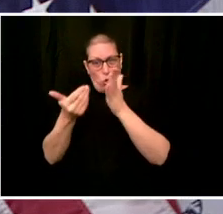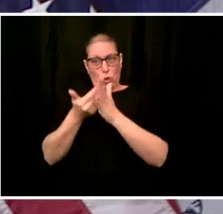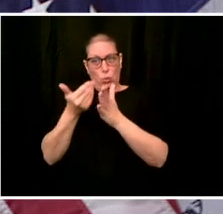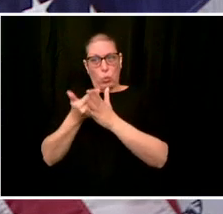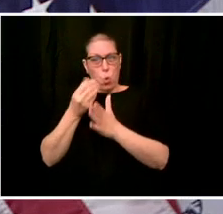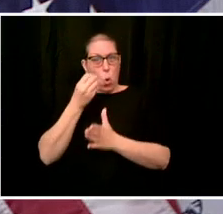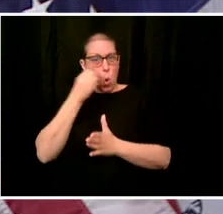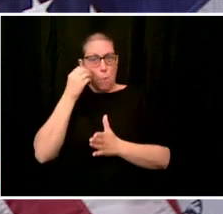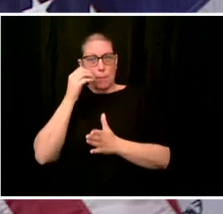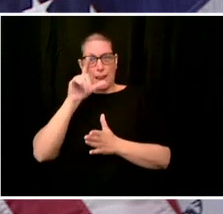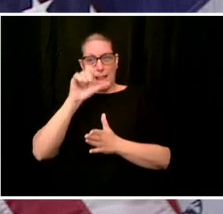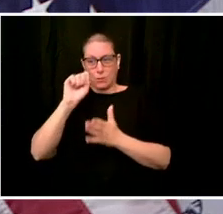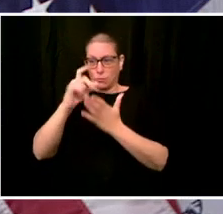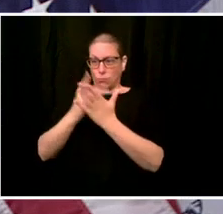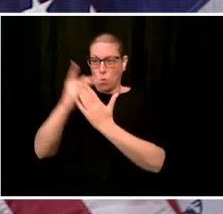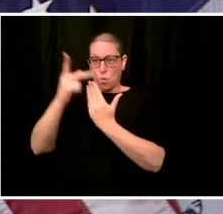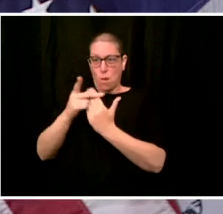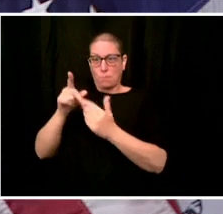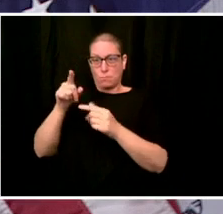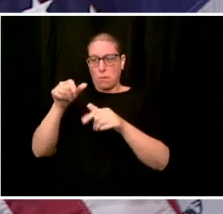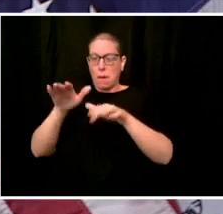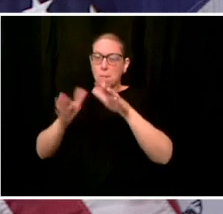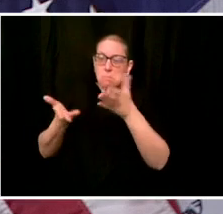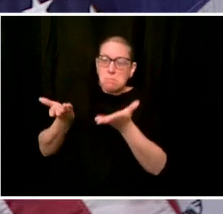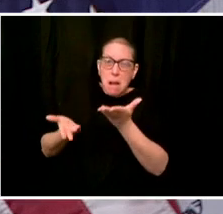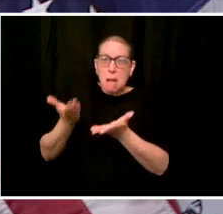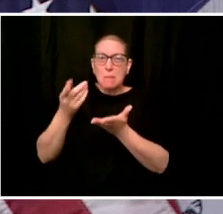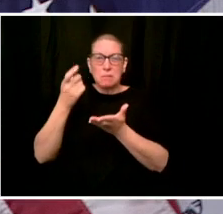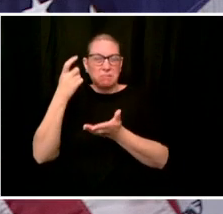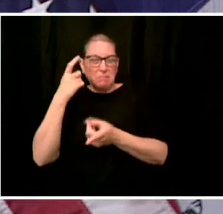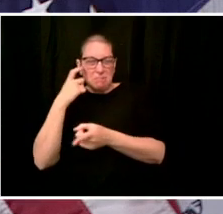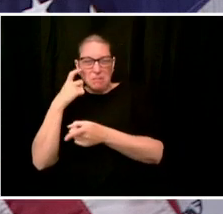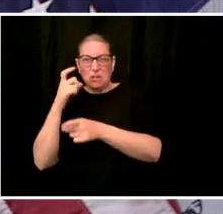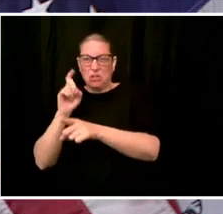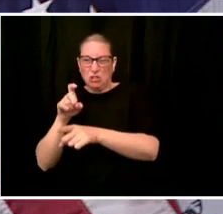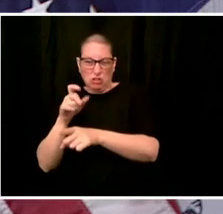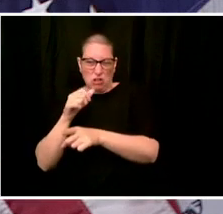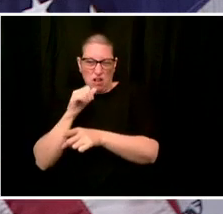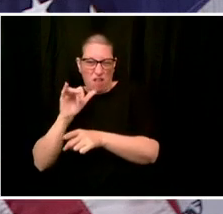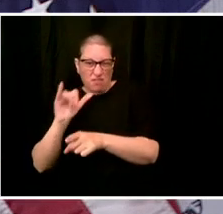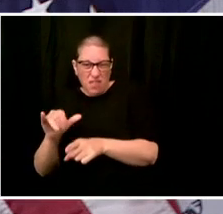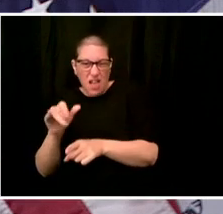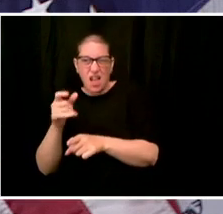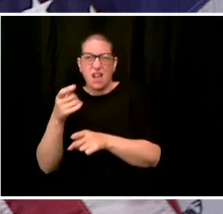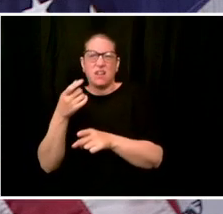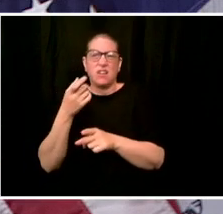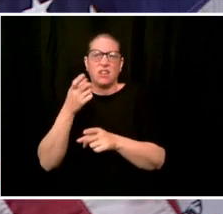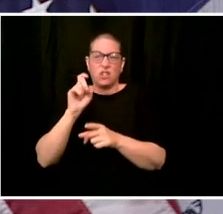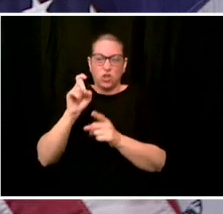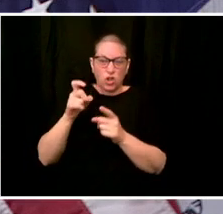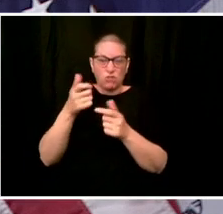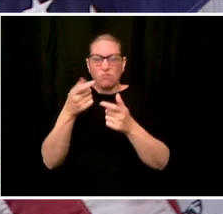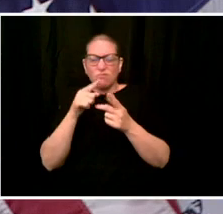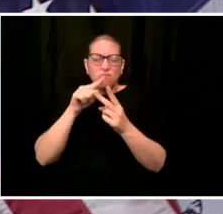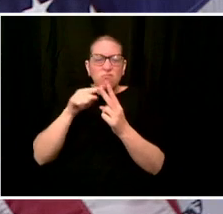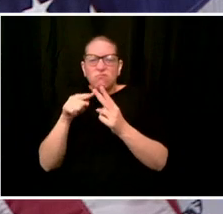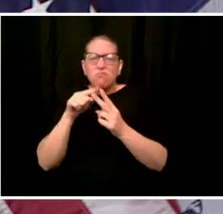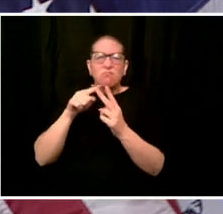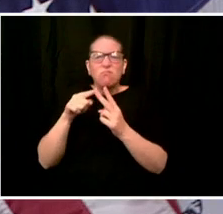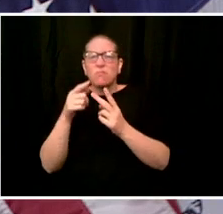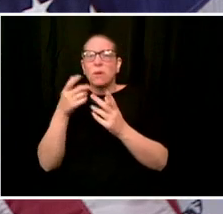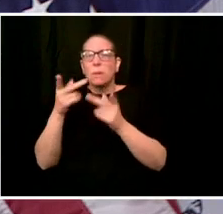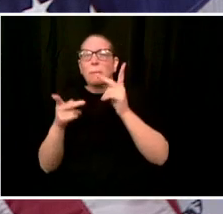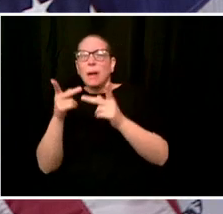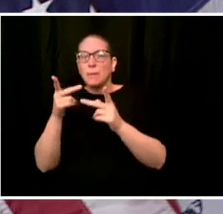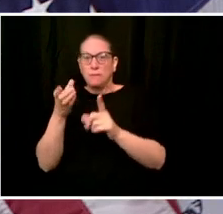inside. They cycle through the subways and shelters, or they're being driven further into the shadows because of the treatment. What's your response to that?